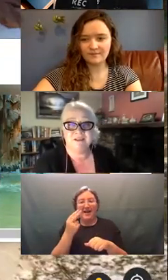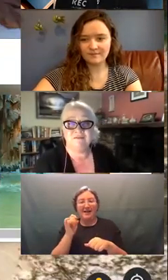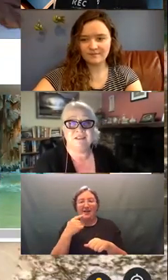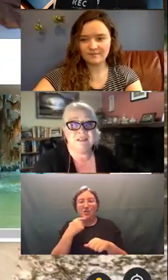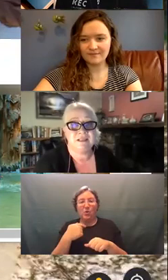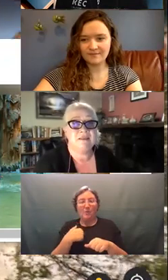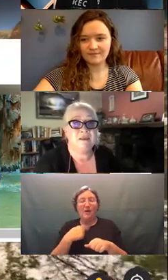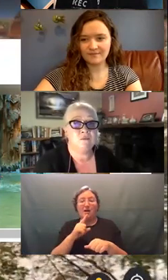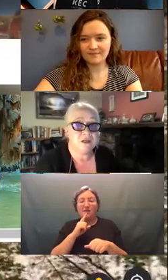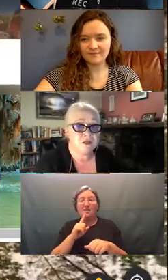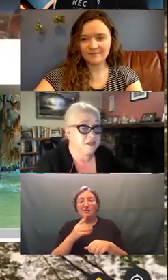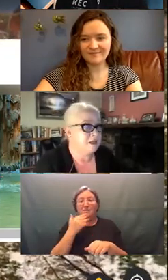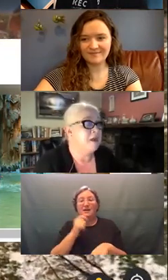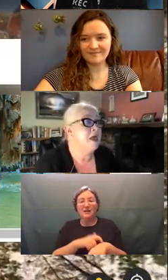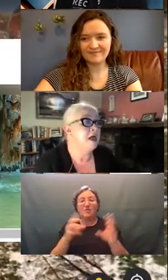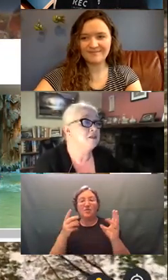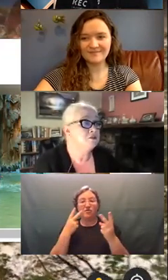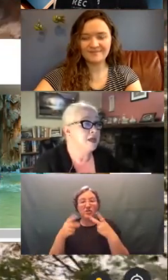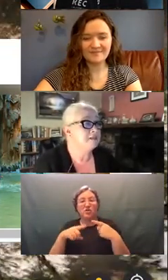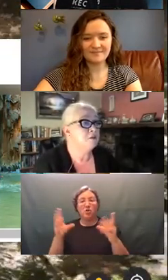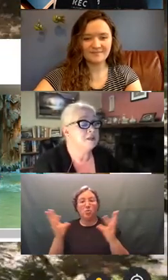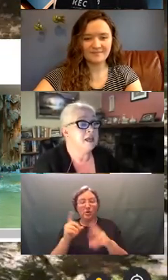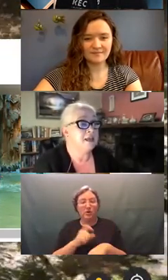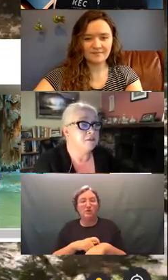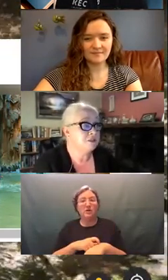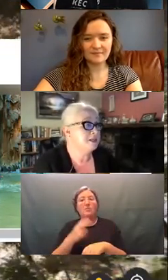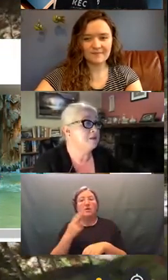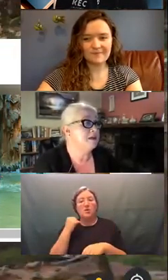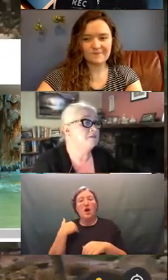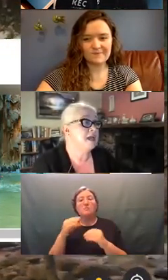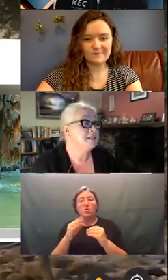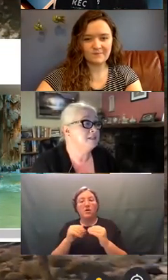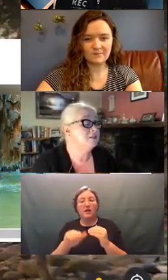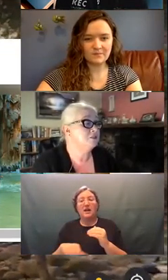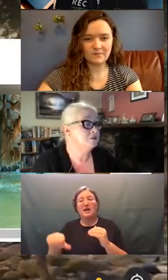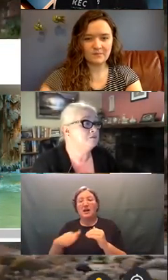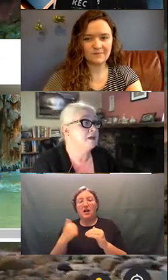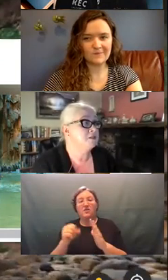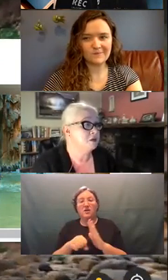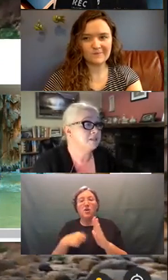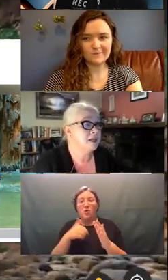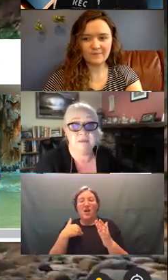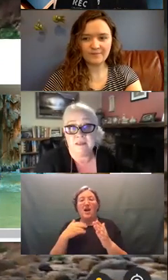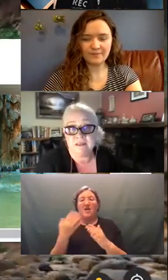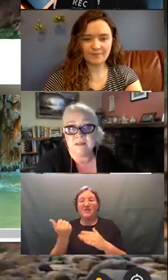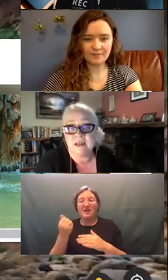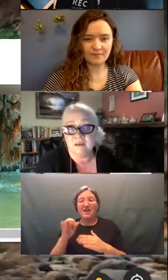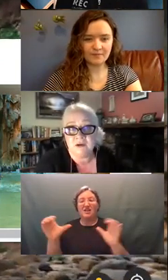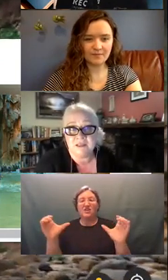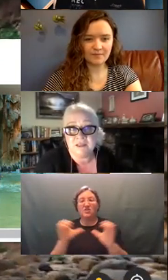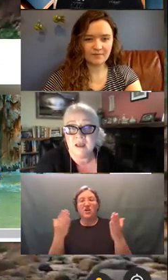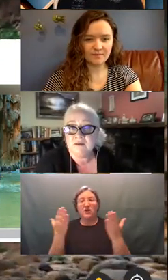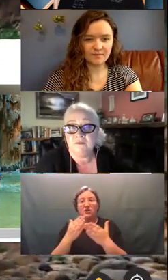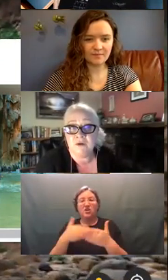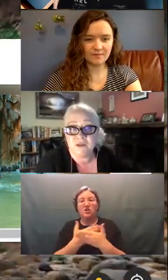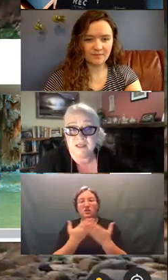best to visit in the wintertime. And Utah has more than any other state. We have 19 certified dark sky places and communities.